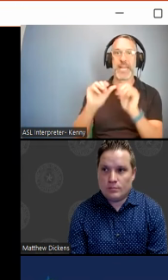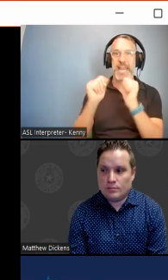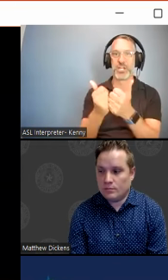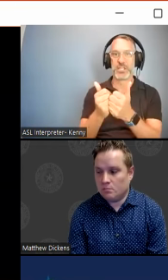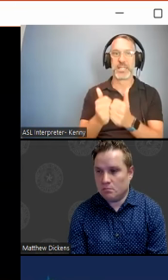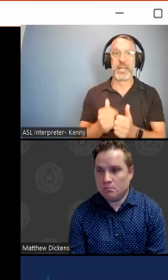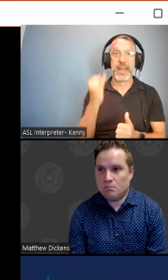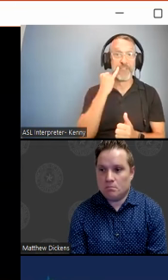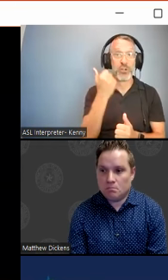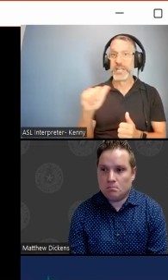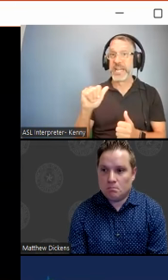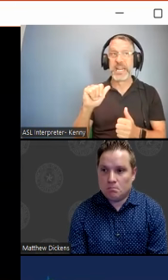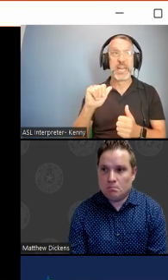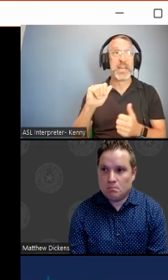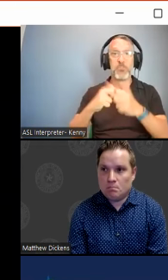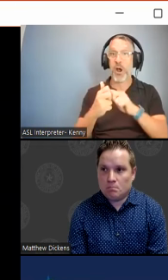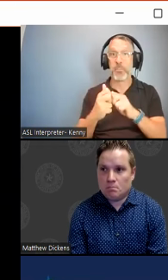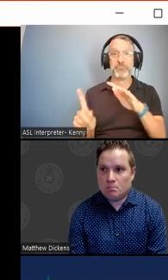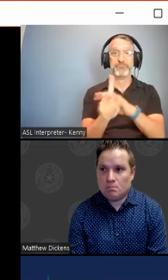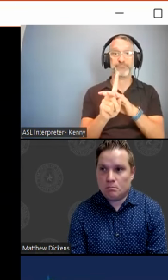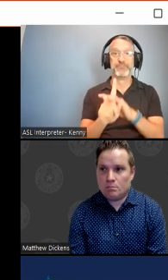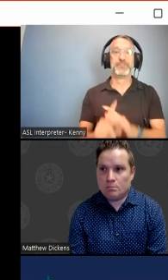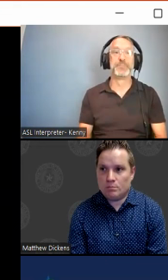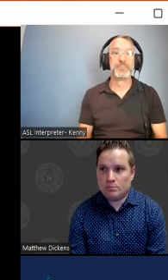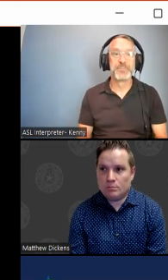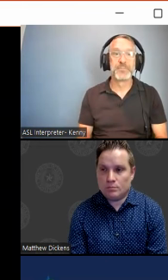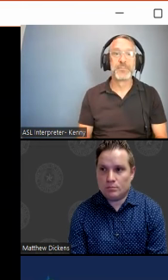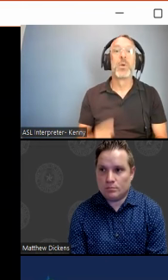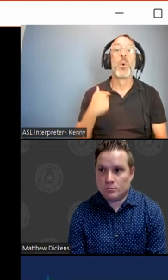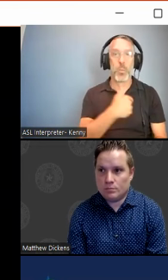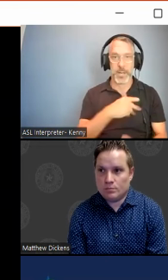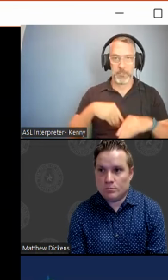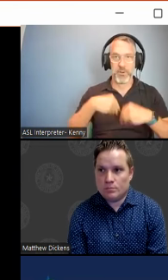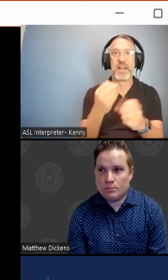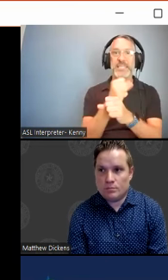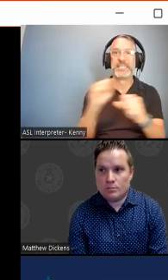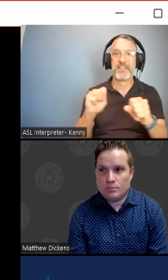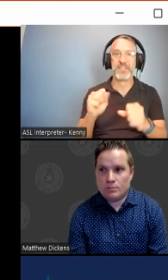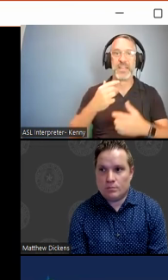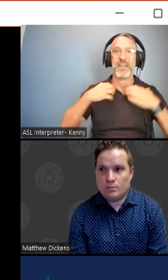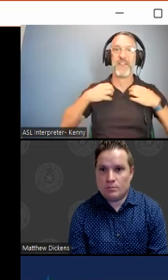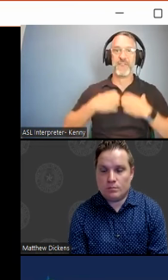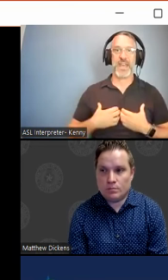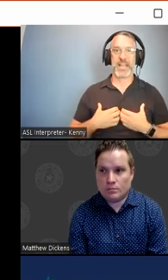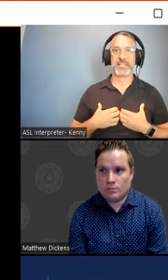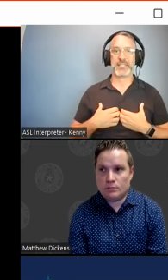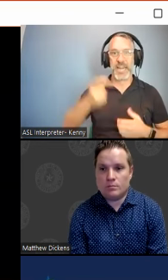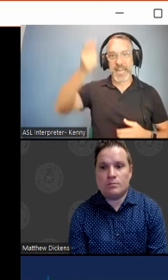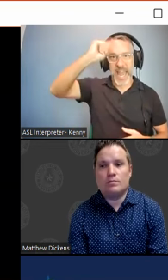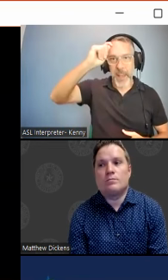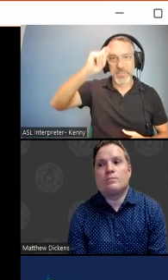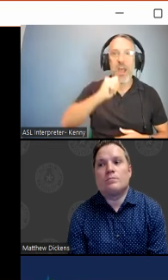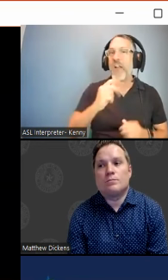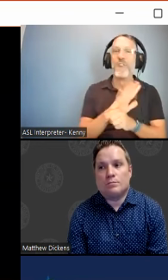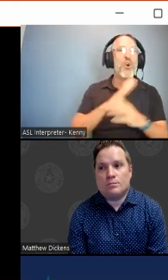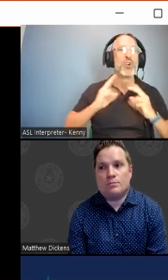if there's any type of dispute out in the field. We also provide safety vests and caps, not necessarily a full